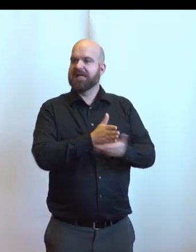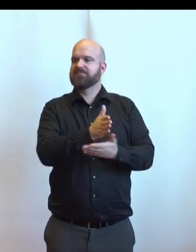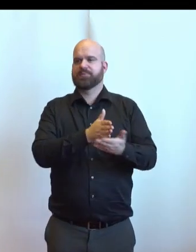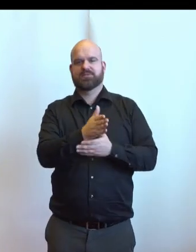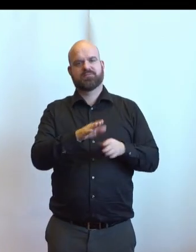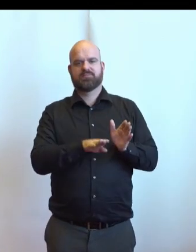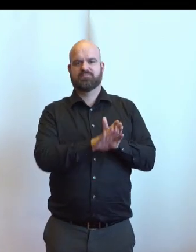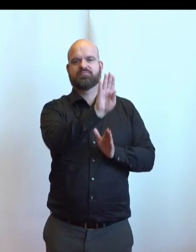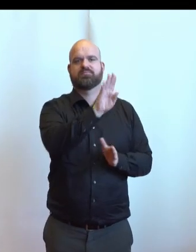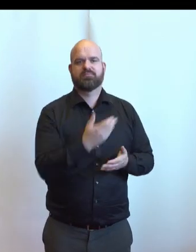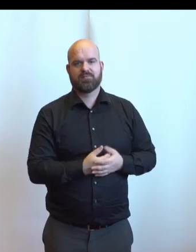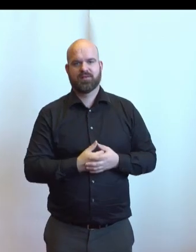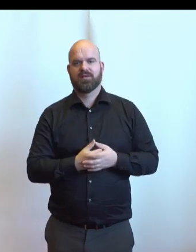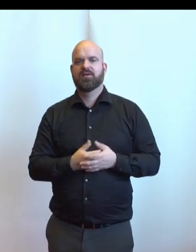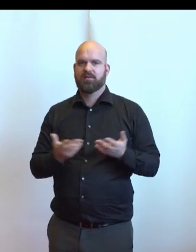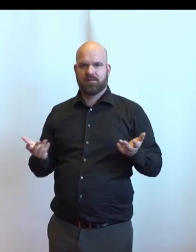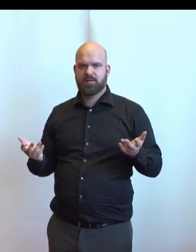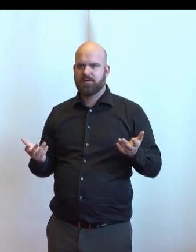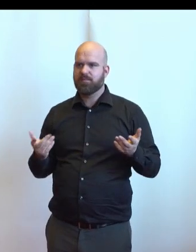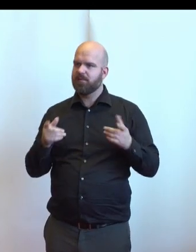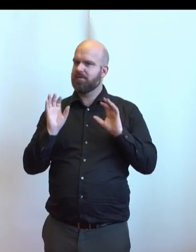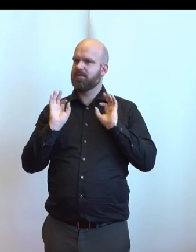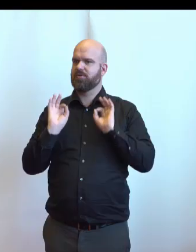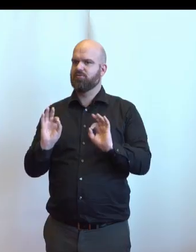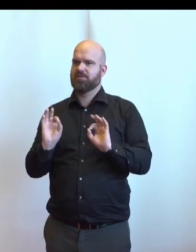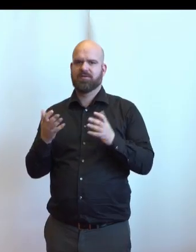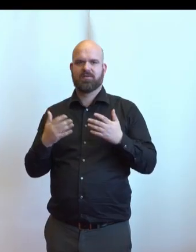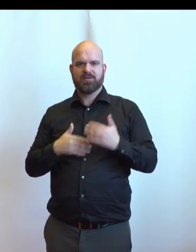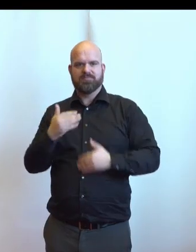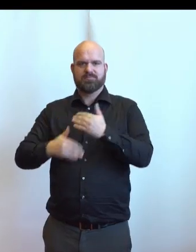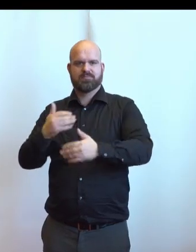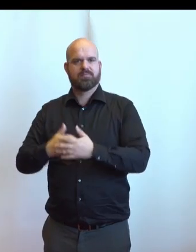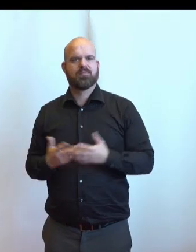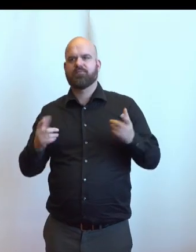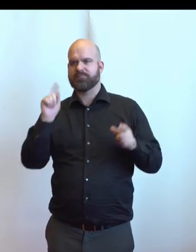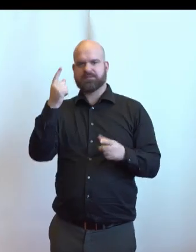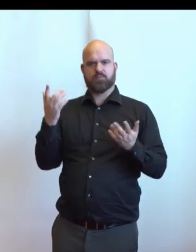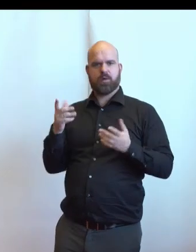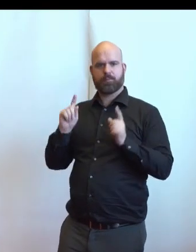live. So it really is important to get in there up front and understand and manage your stakeholders.